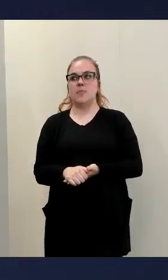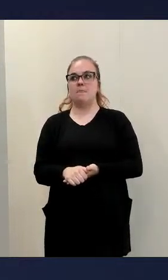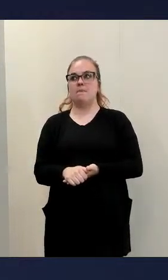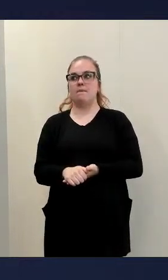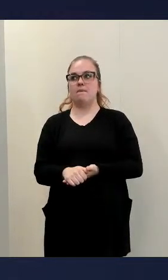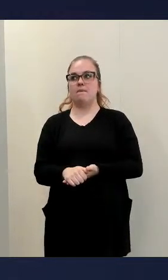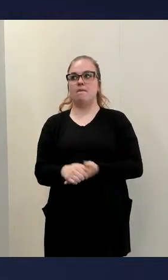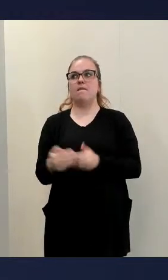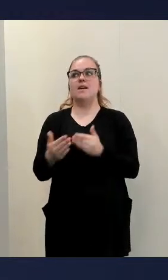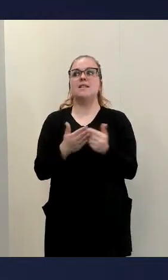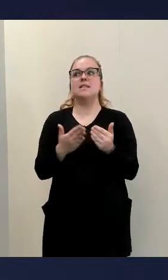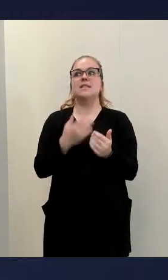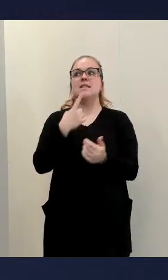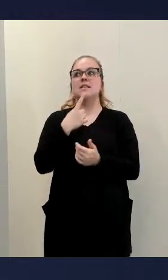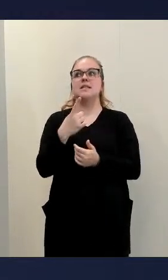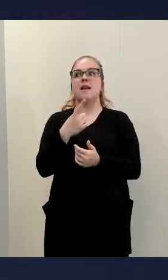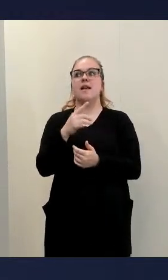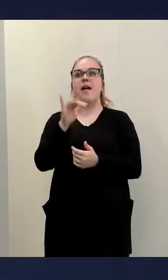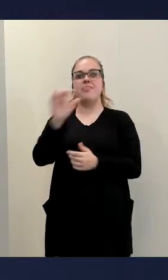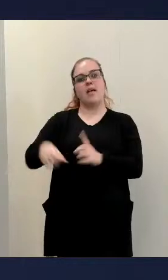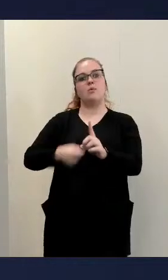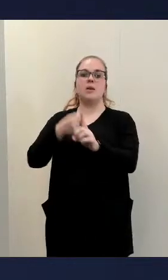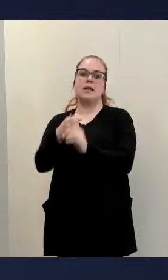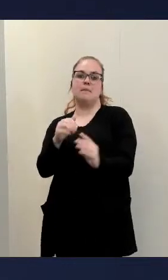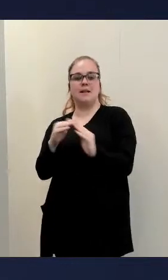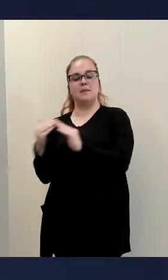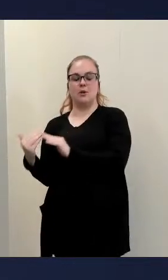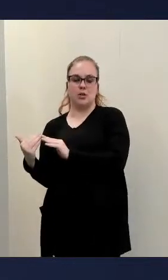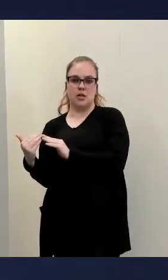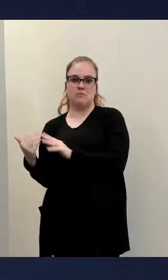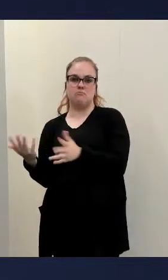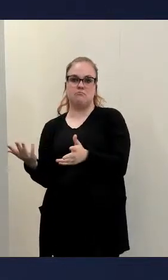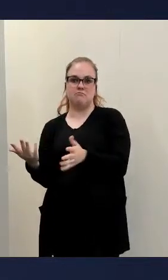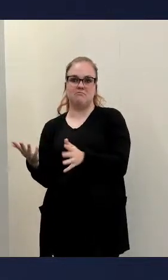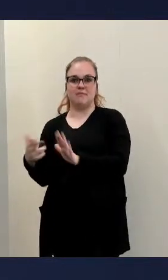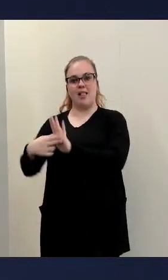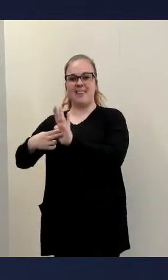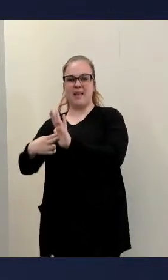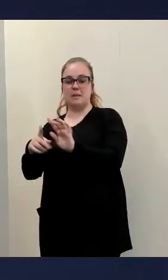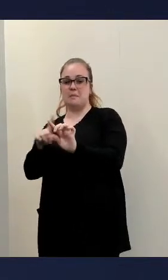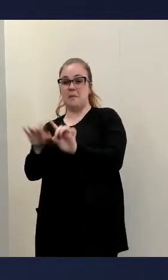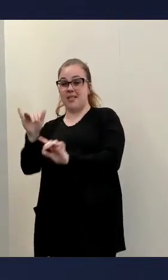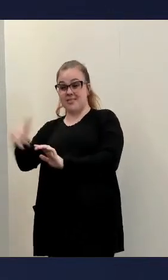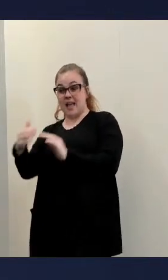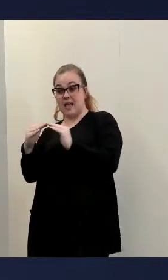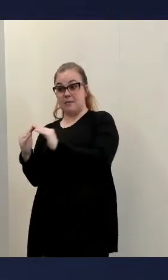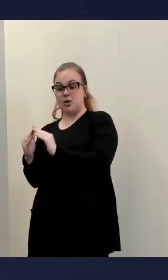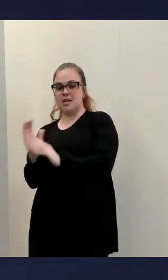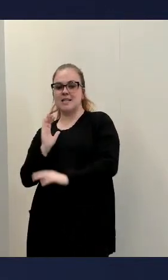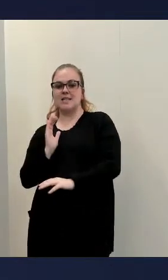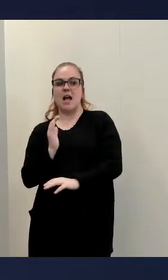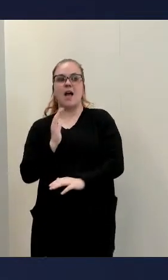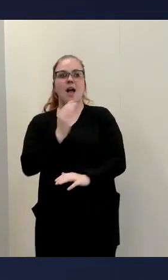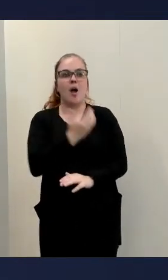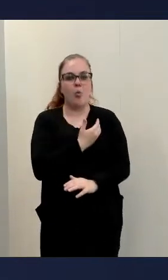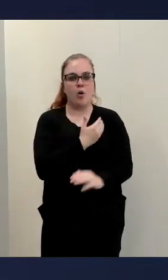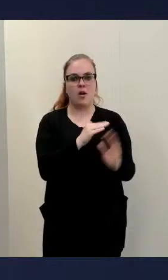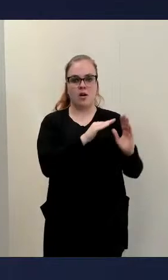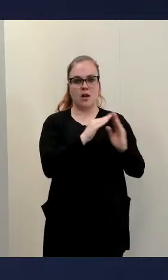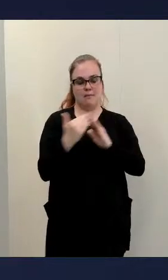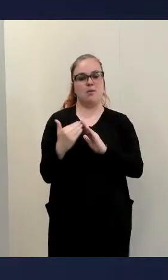it's easy to say that that was the impacted community. But that community is our